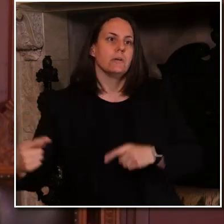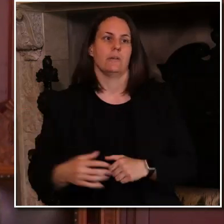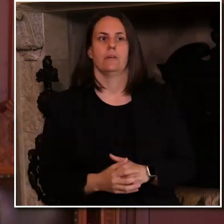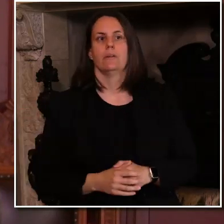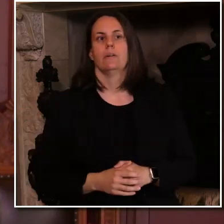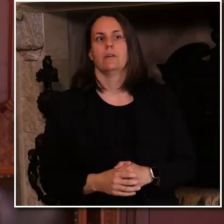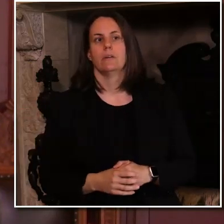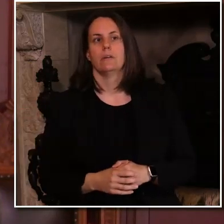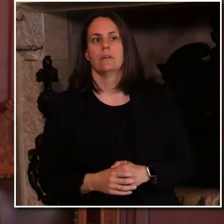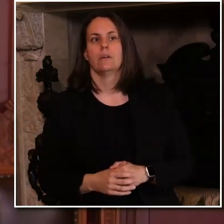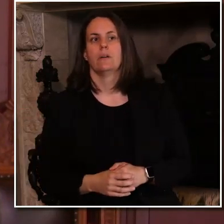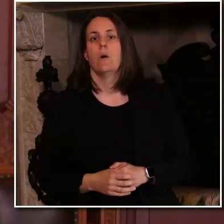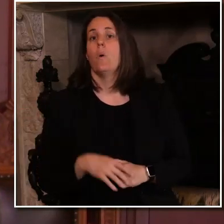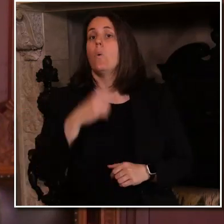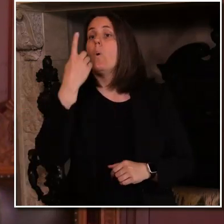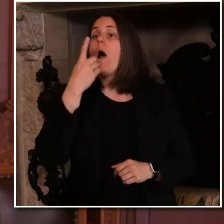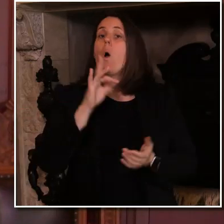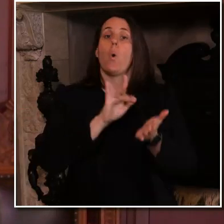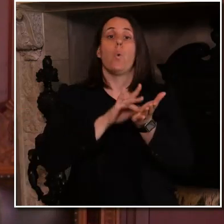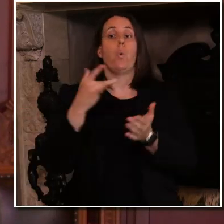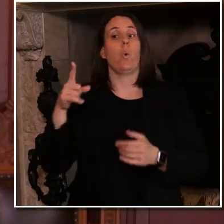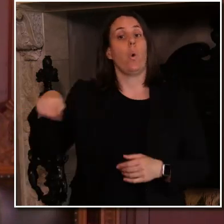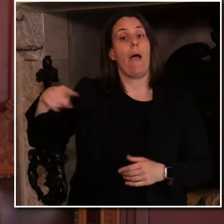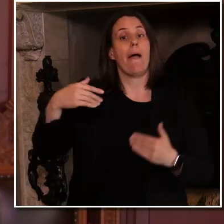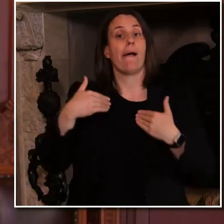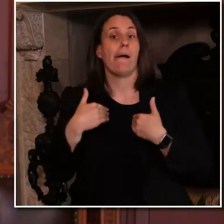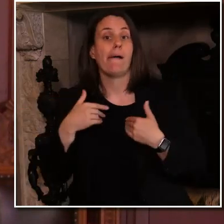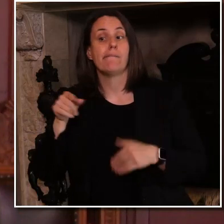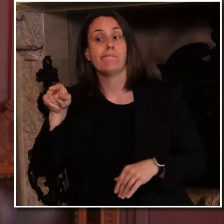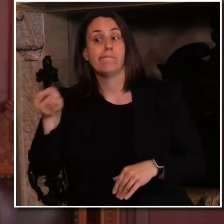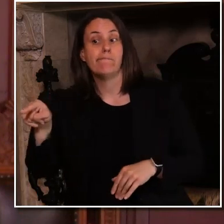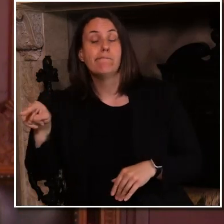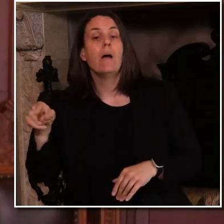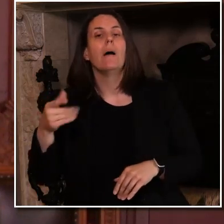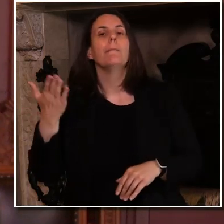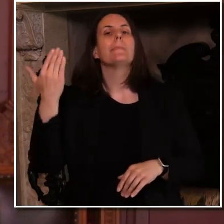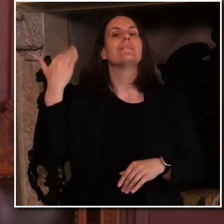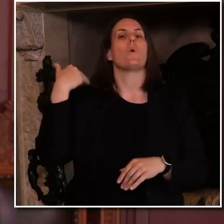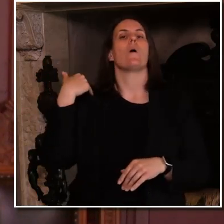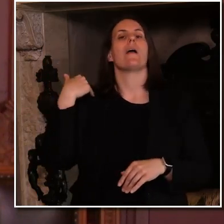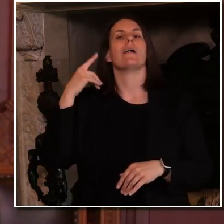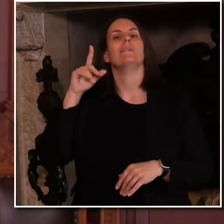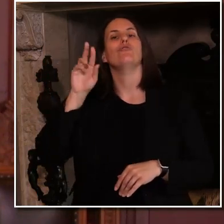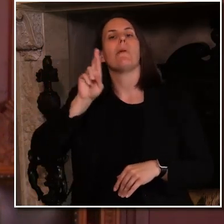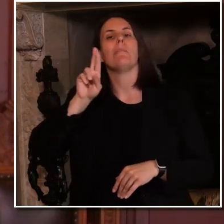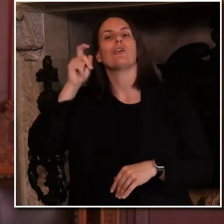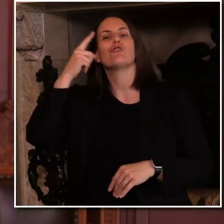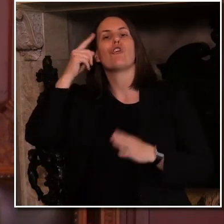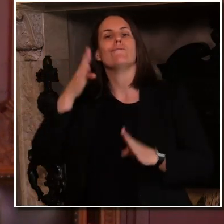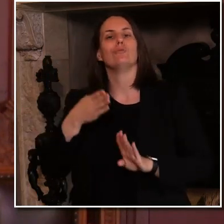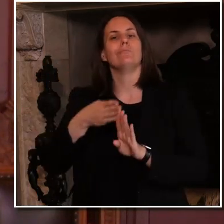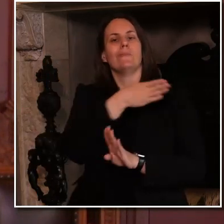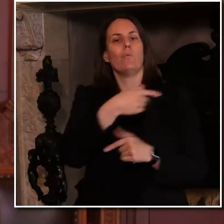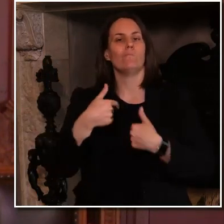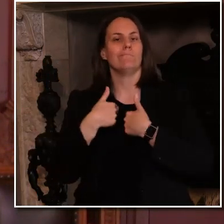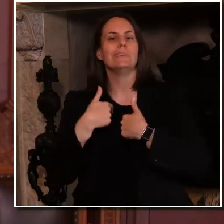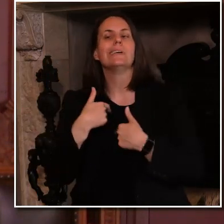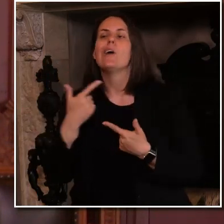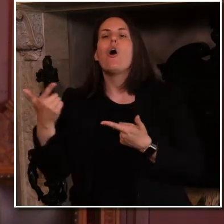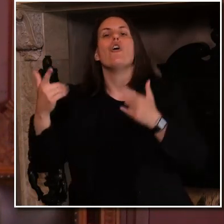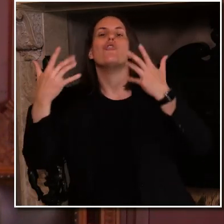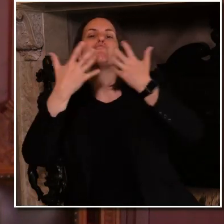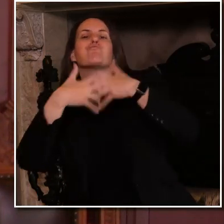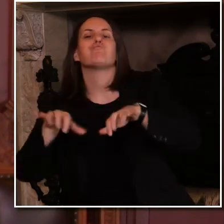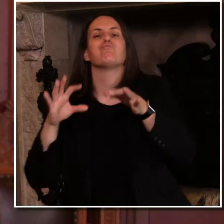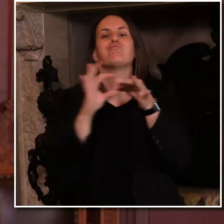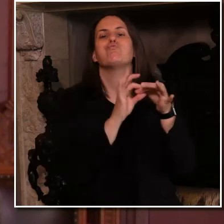be getting along then. But at the end of the day, we do need to, and this is a national issue. I guess